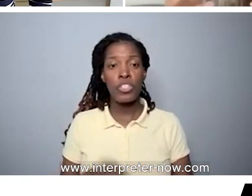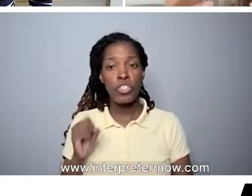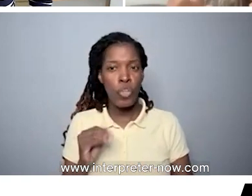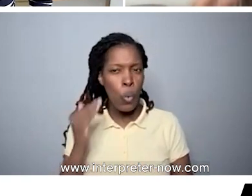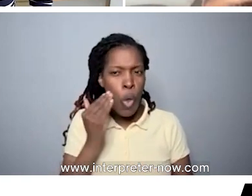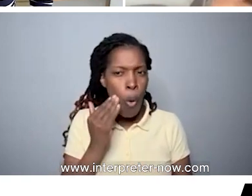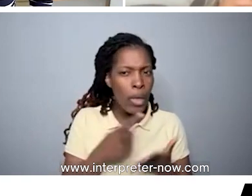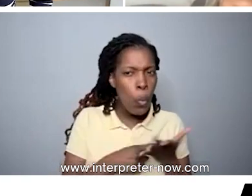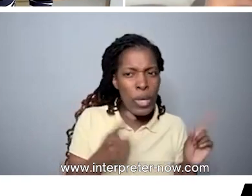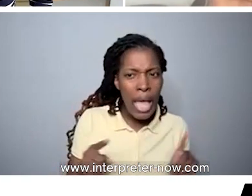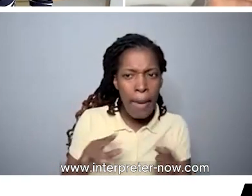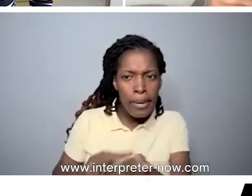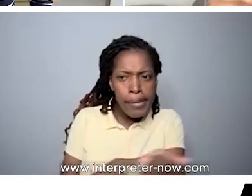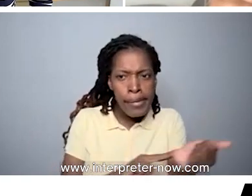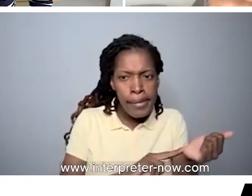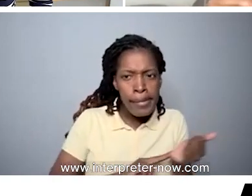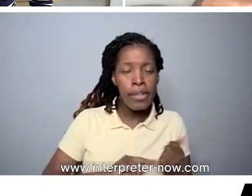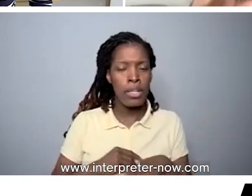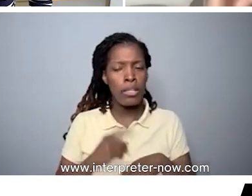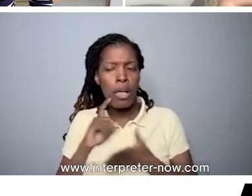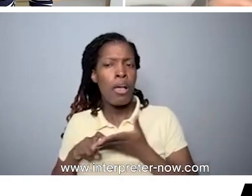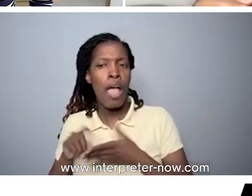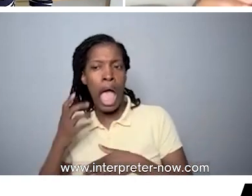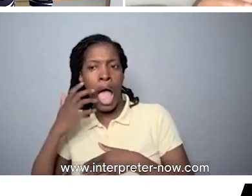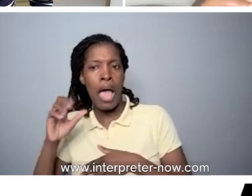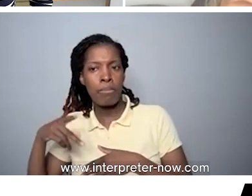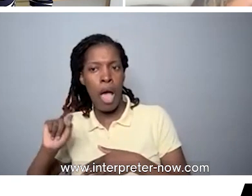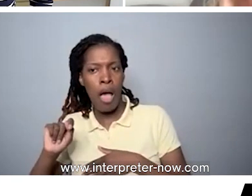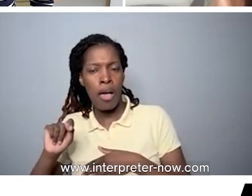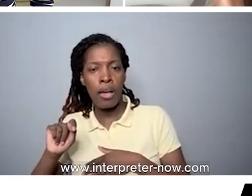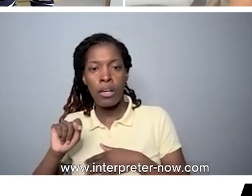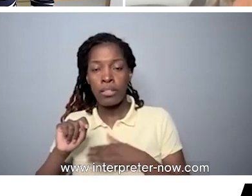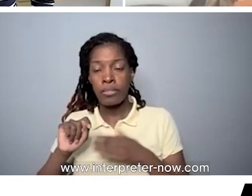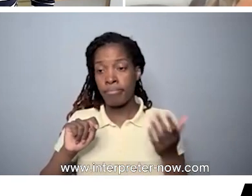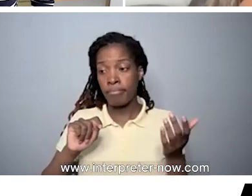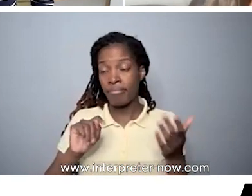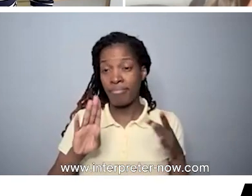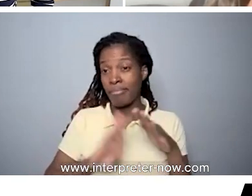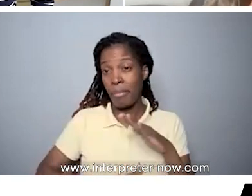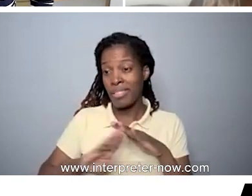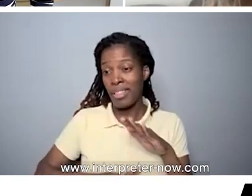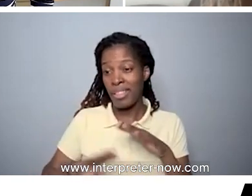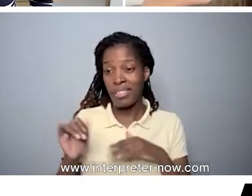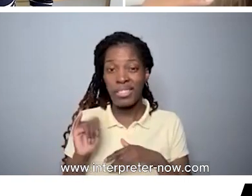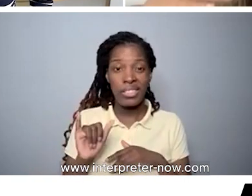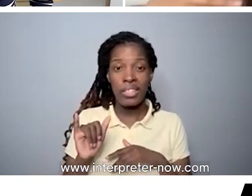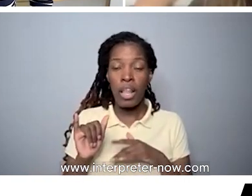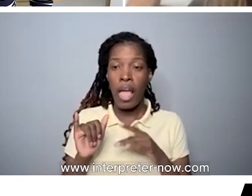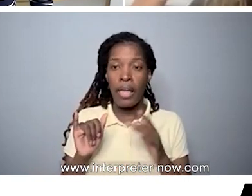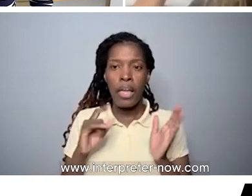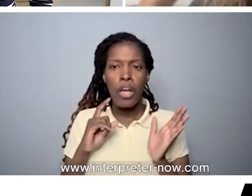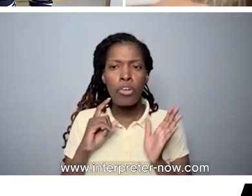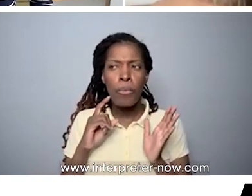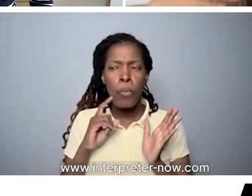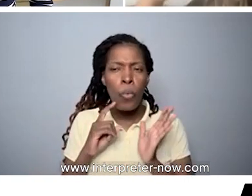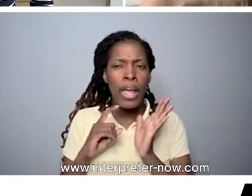so important. And so getting access to the rumblings on the ground, to pointers, to hotspots, it's like the